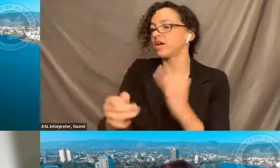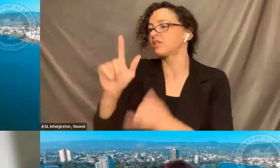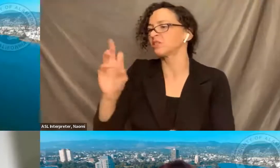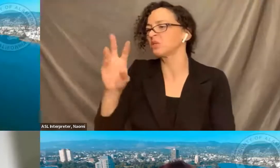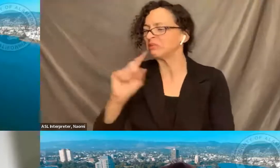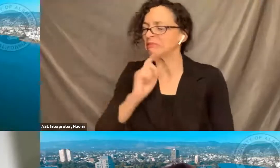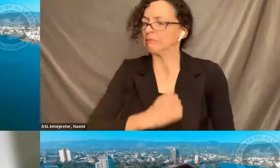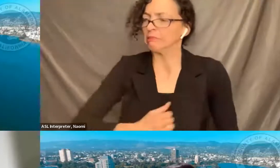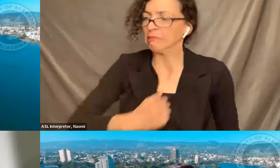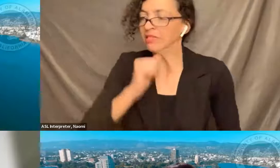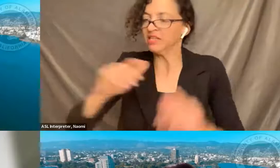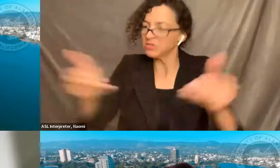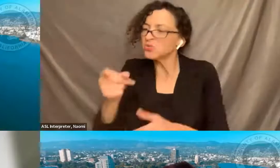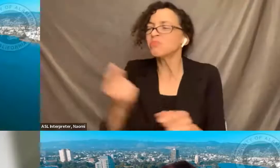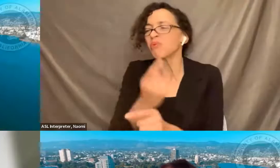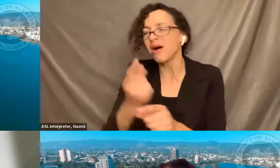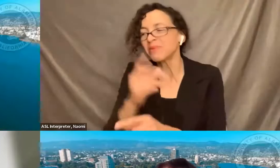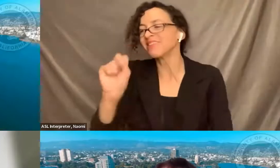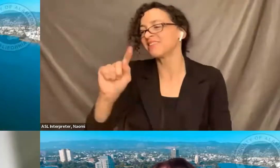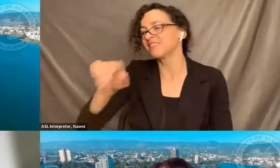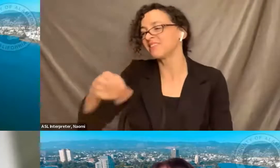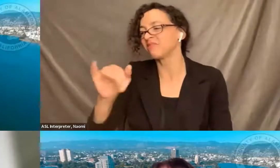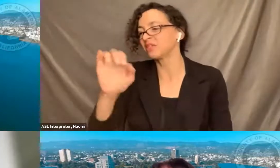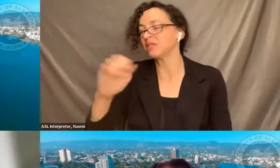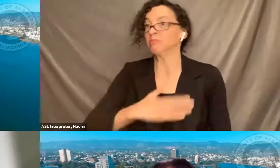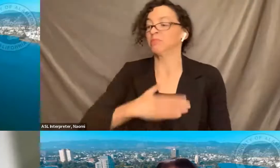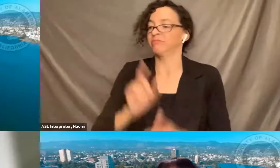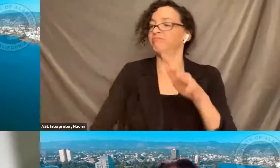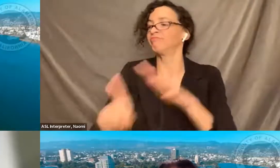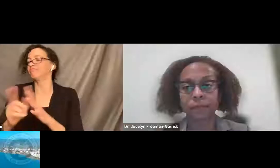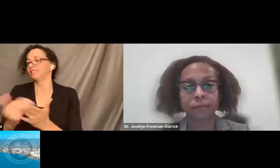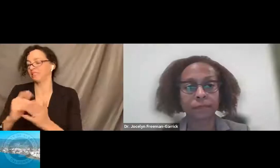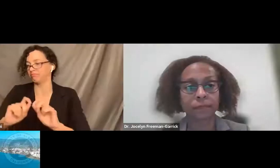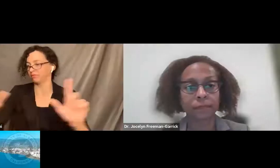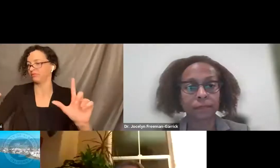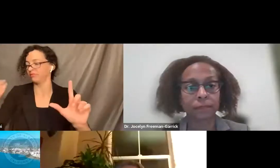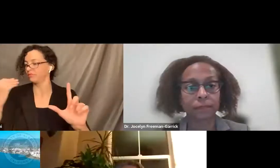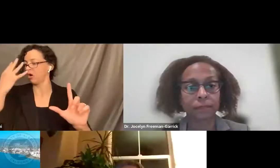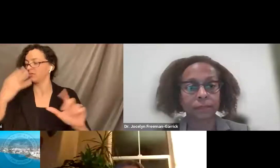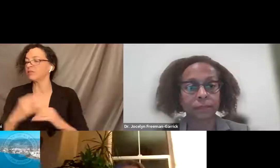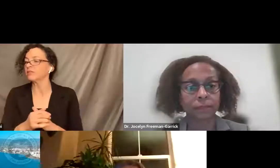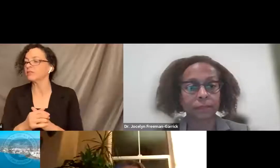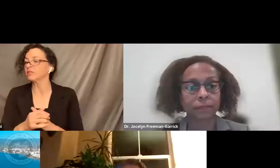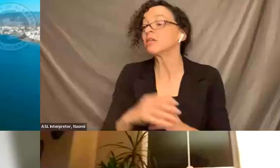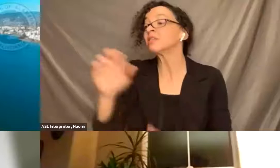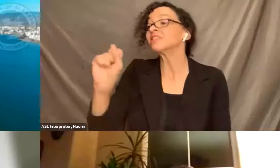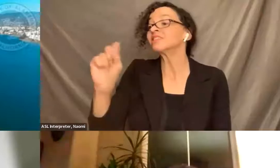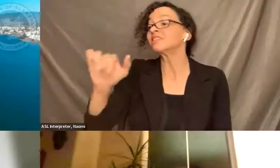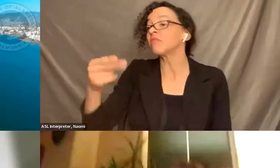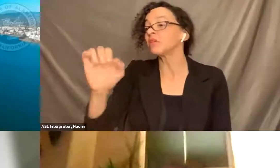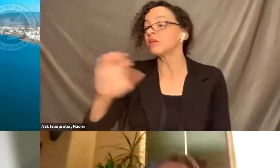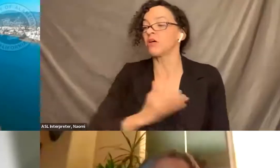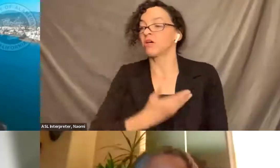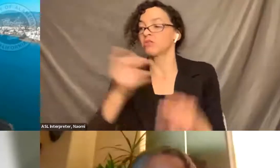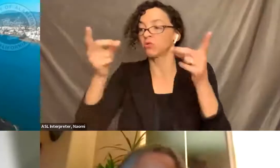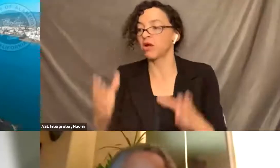properly, Stephanie. So please come back on. And Stephanie is our Director of Crisis Services for ACBH,